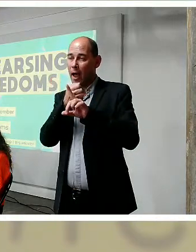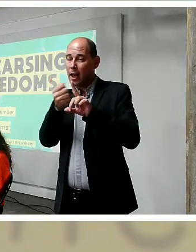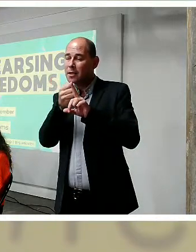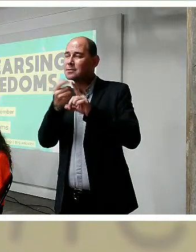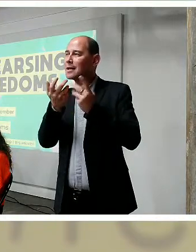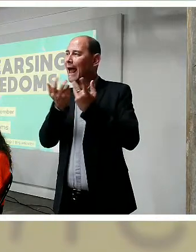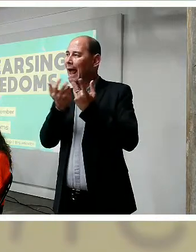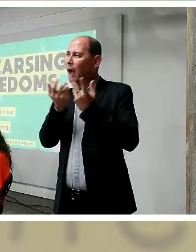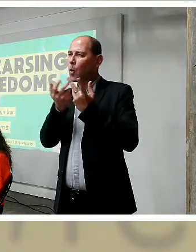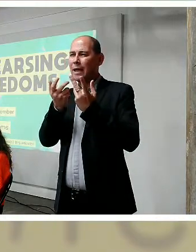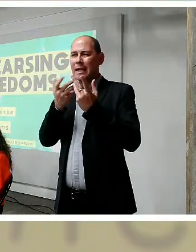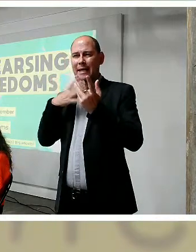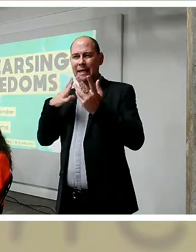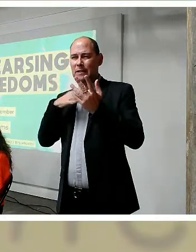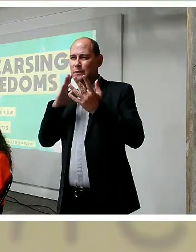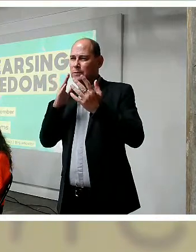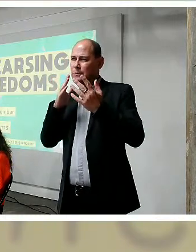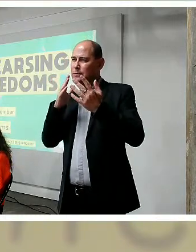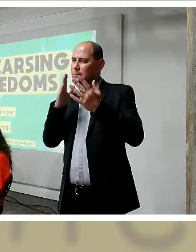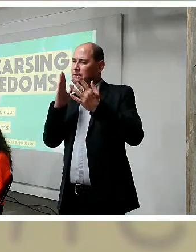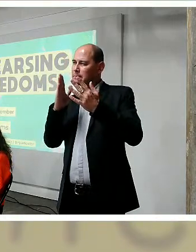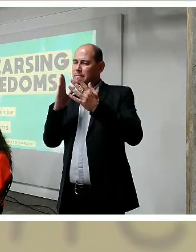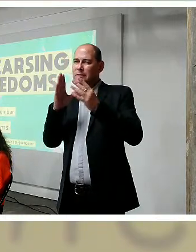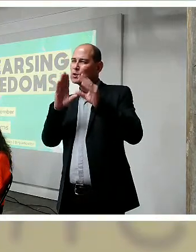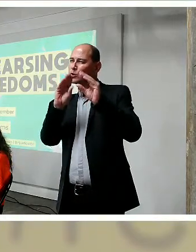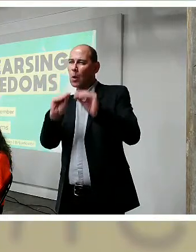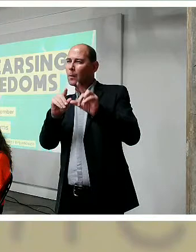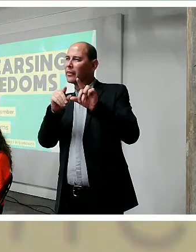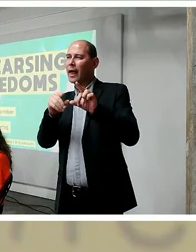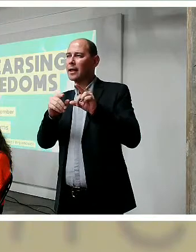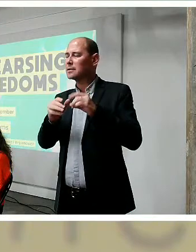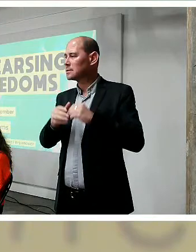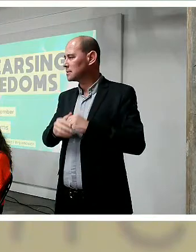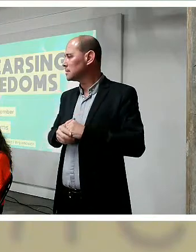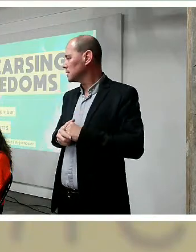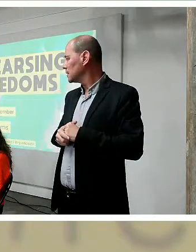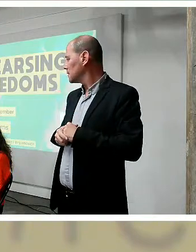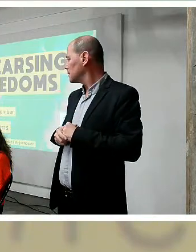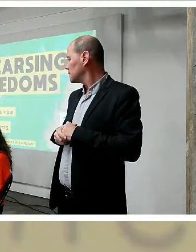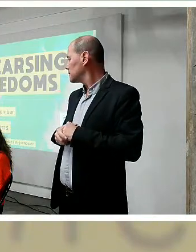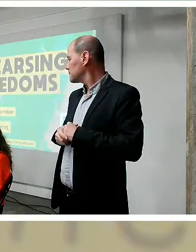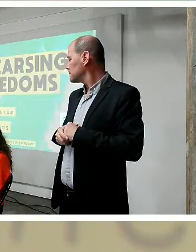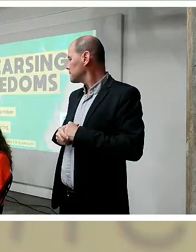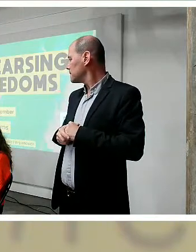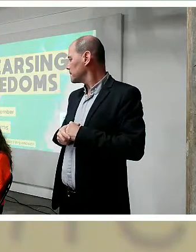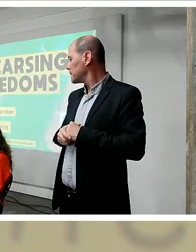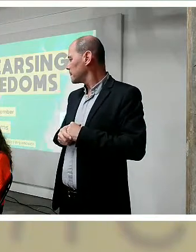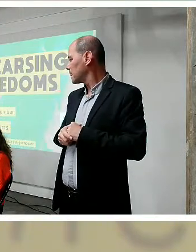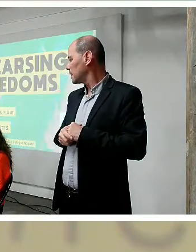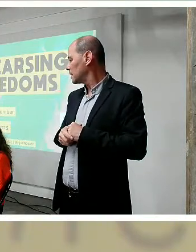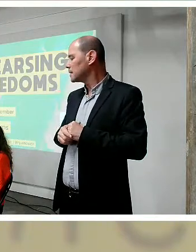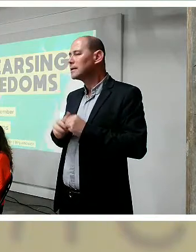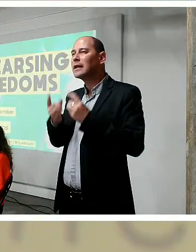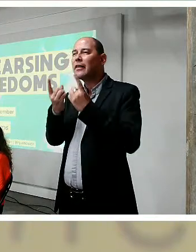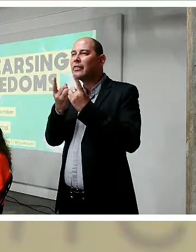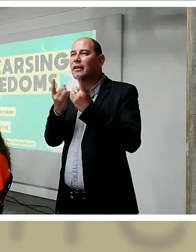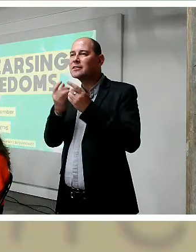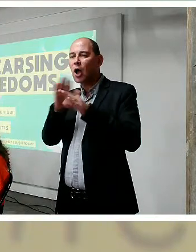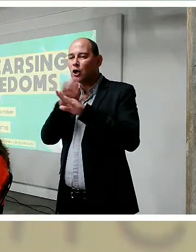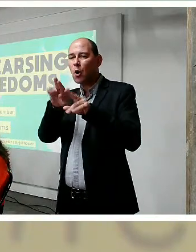that some forms of violence that haven't thus been named violent need to be named in that way.